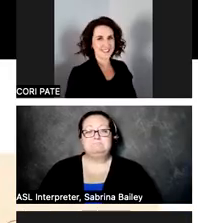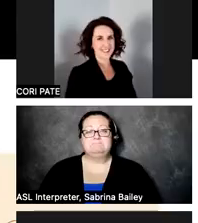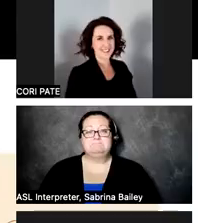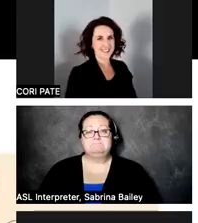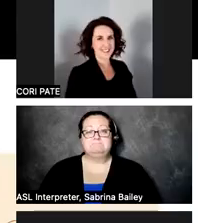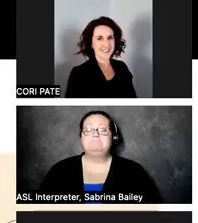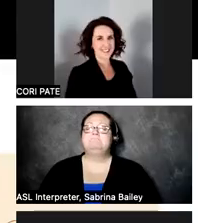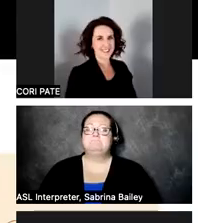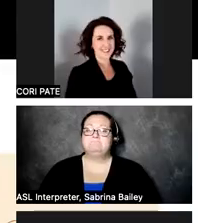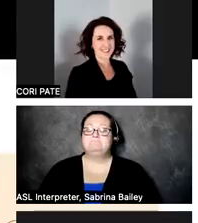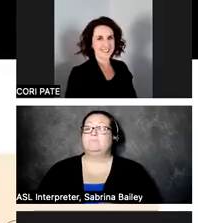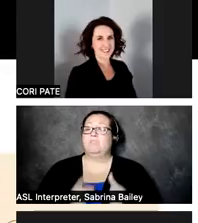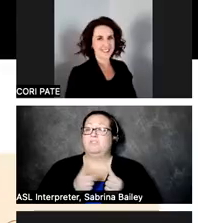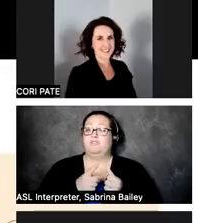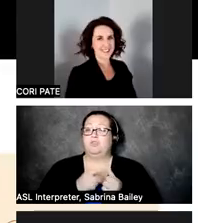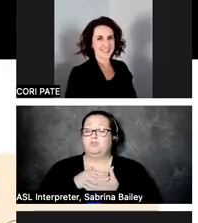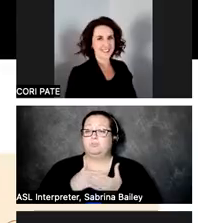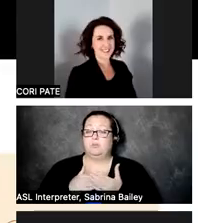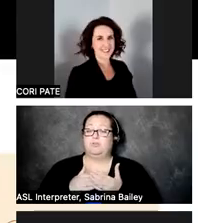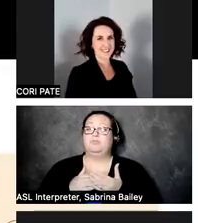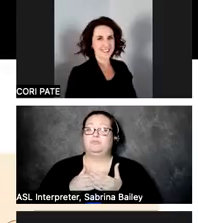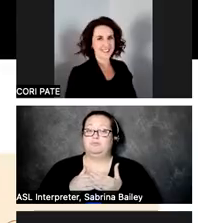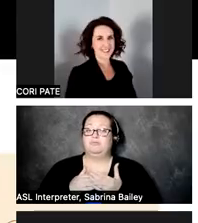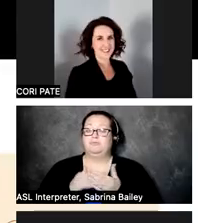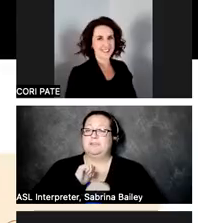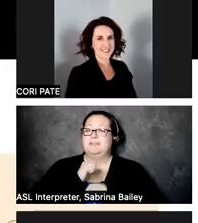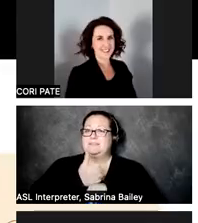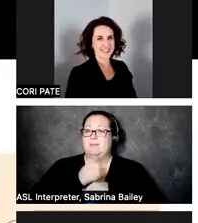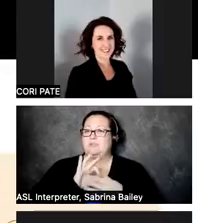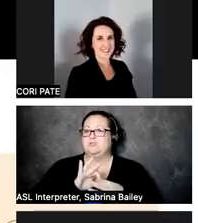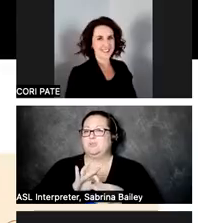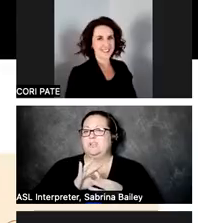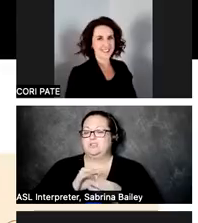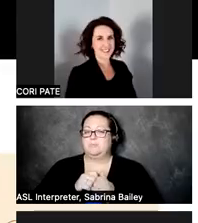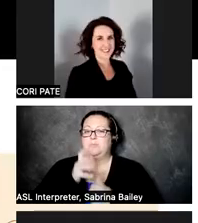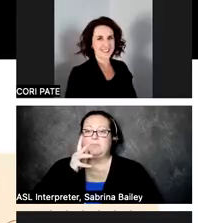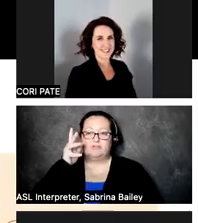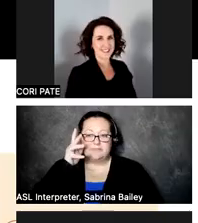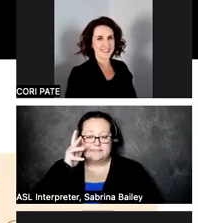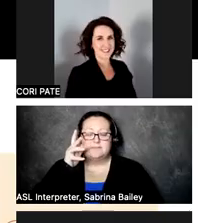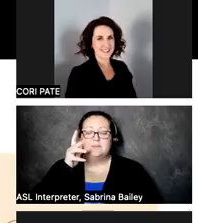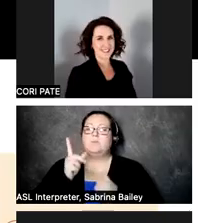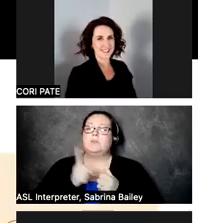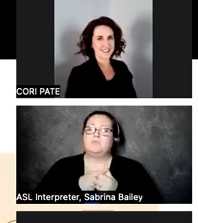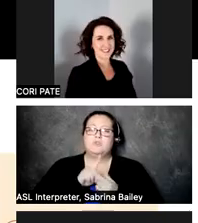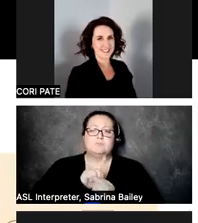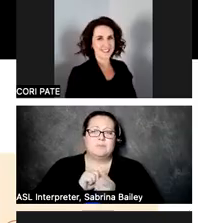So the first part would be the establishing relationship with parents. When you first meet with